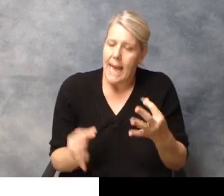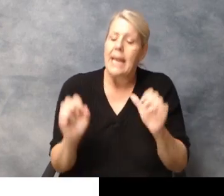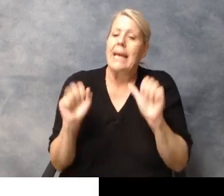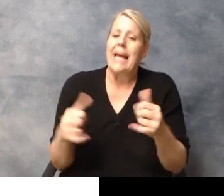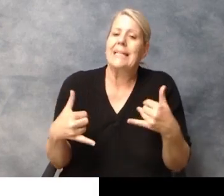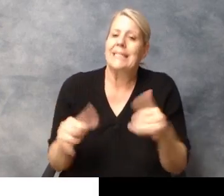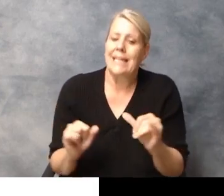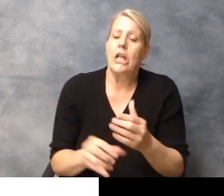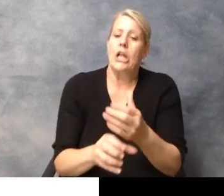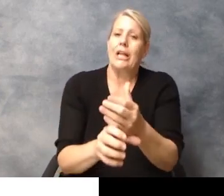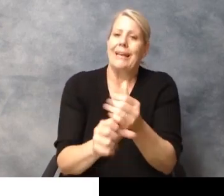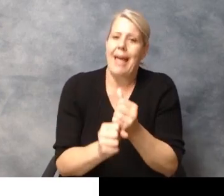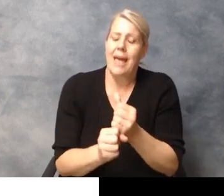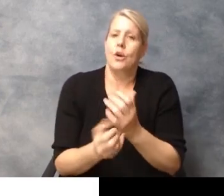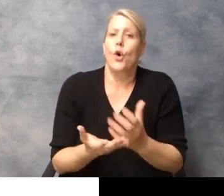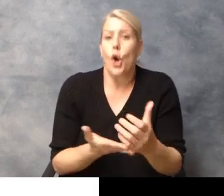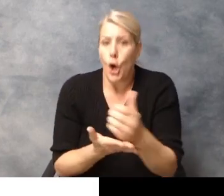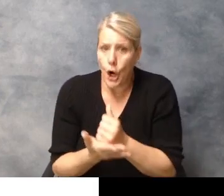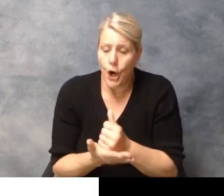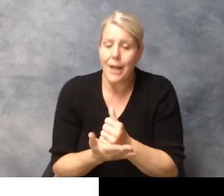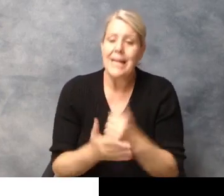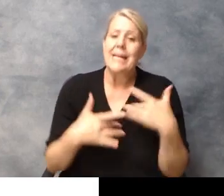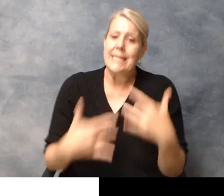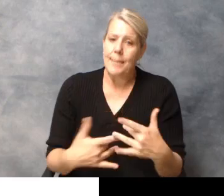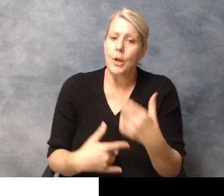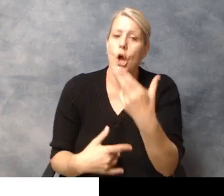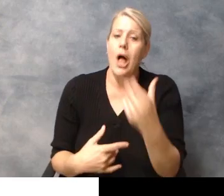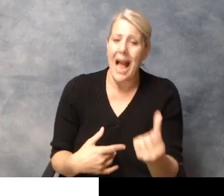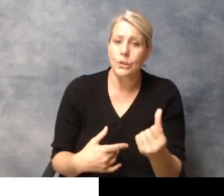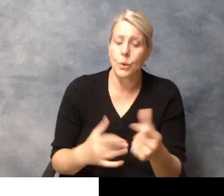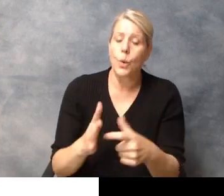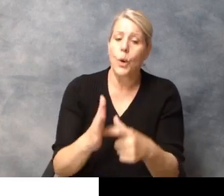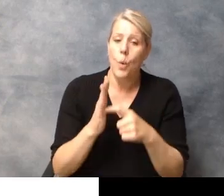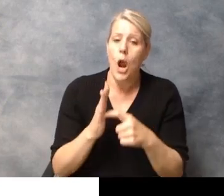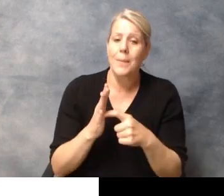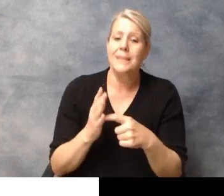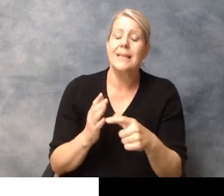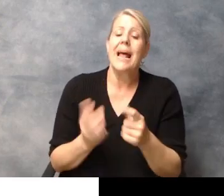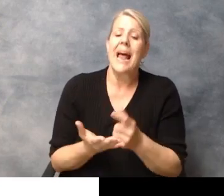as stated in 334 CFR